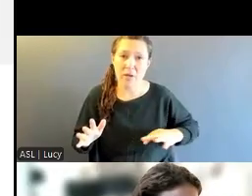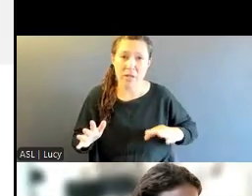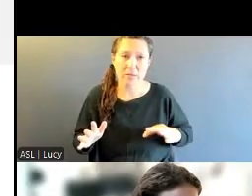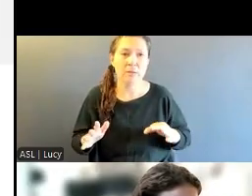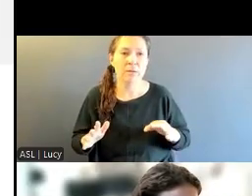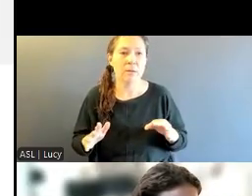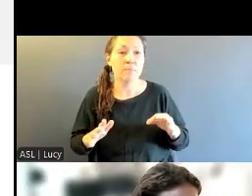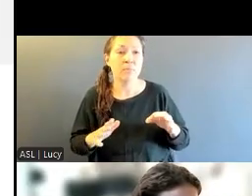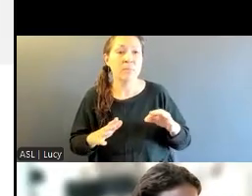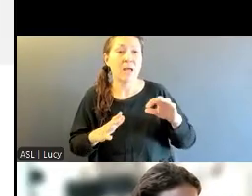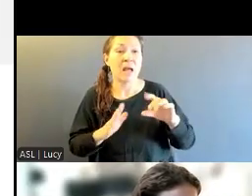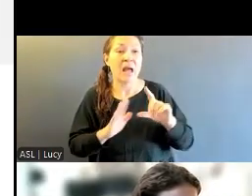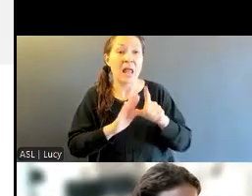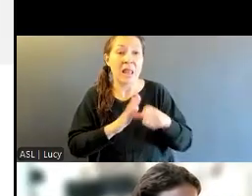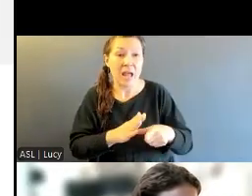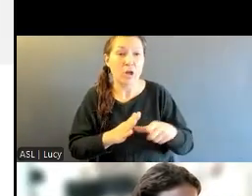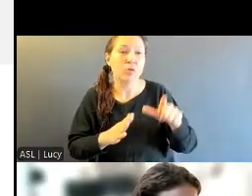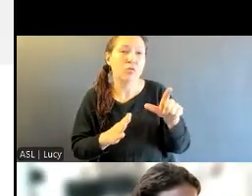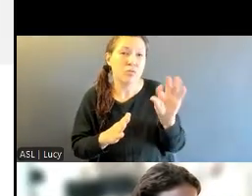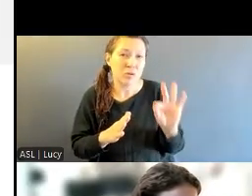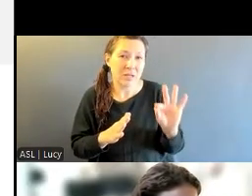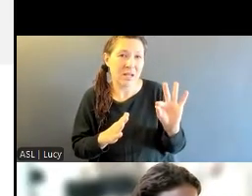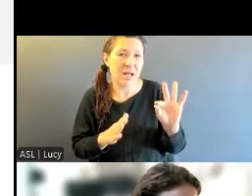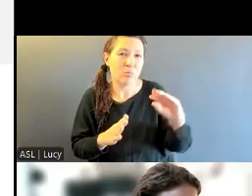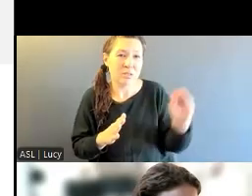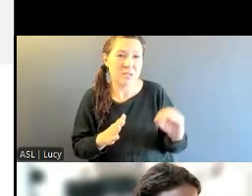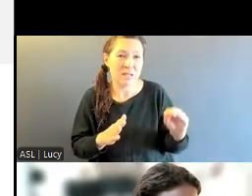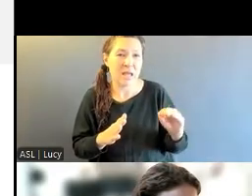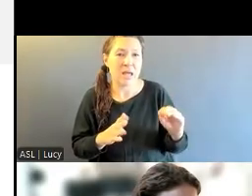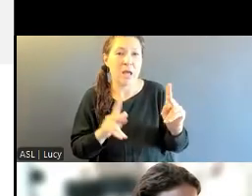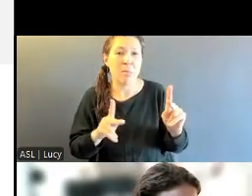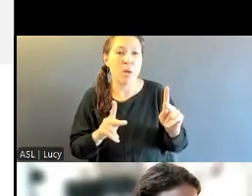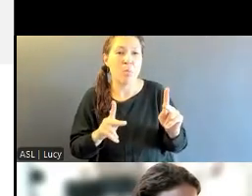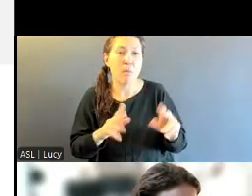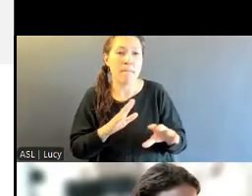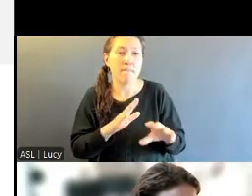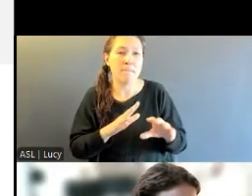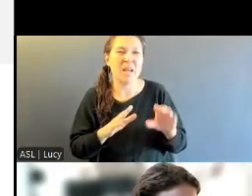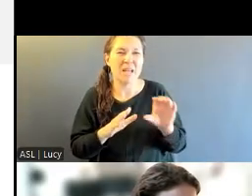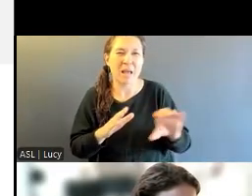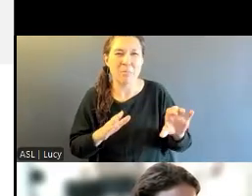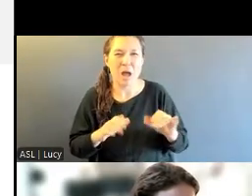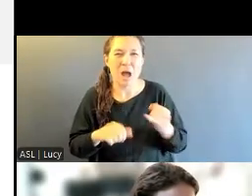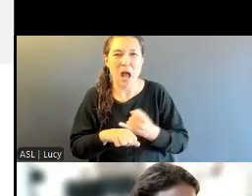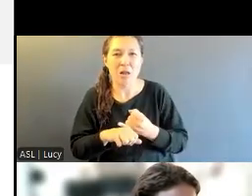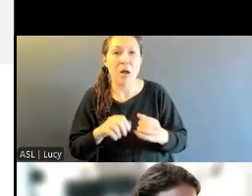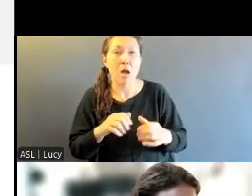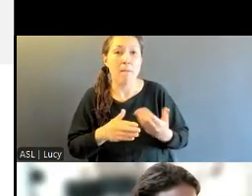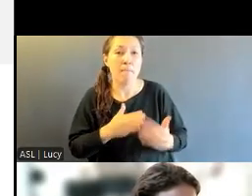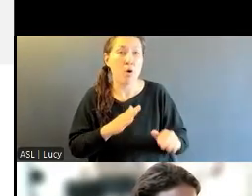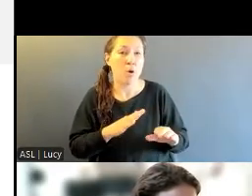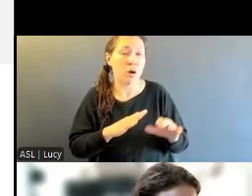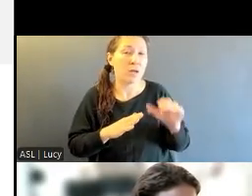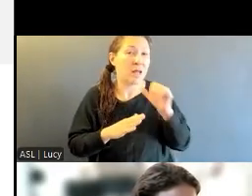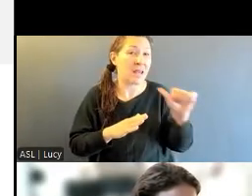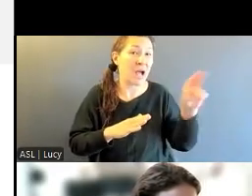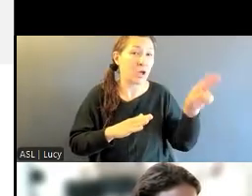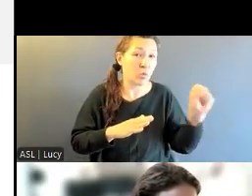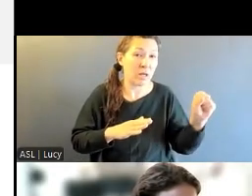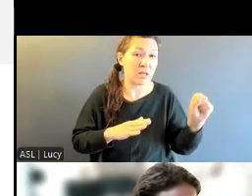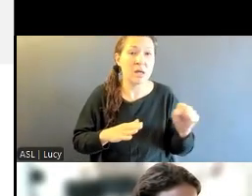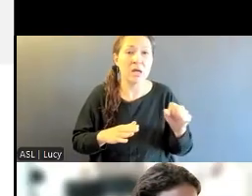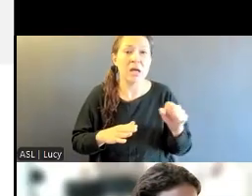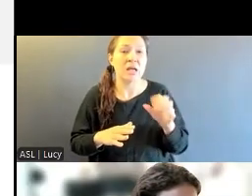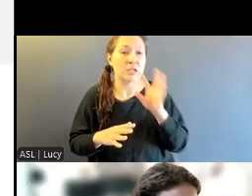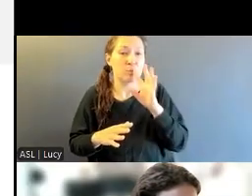that 29% of Cape Cod and Islands residents who were born outside the US and spoke a language other than English reported applying for or